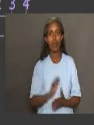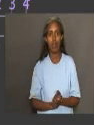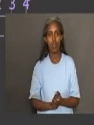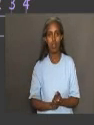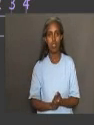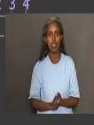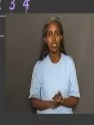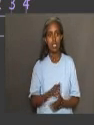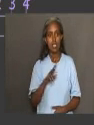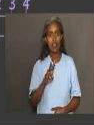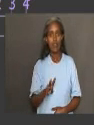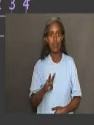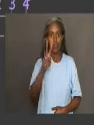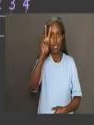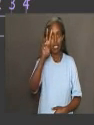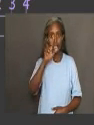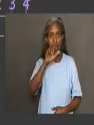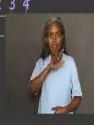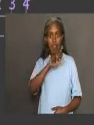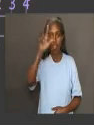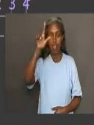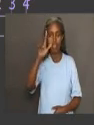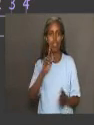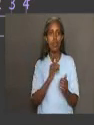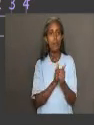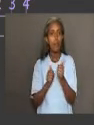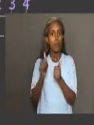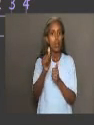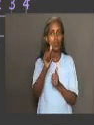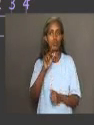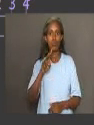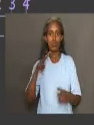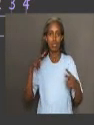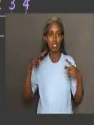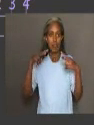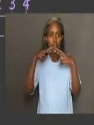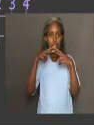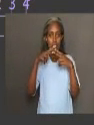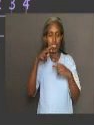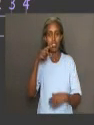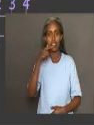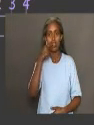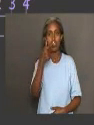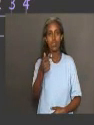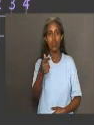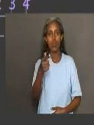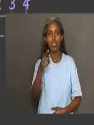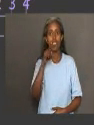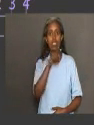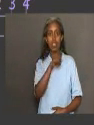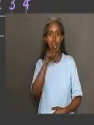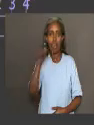The vertical line that passes through the vertex is called the axis